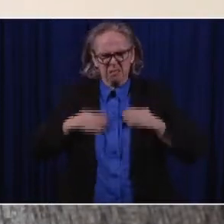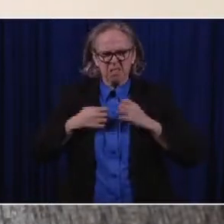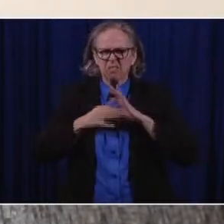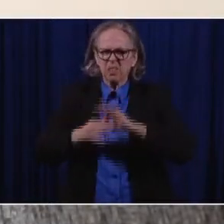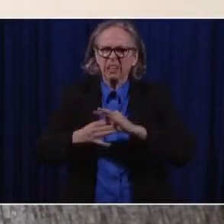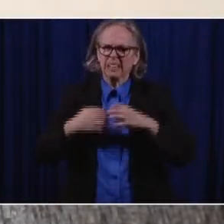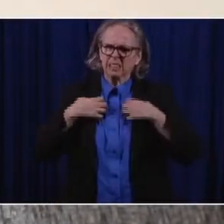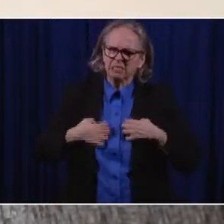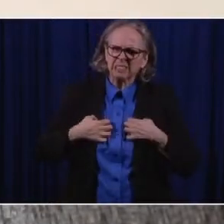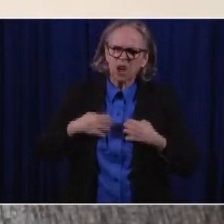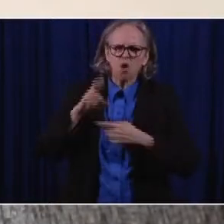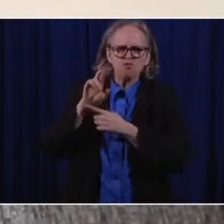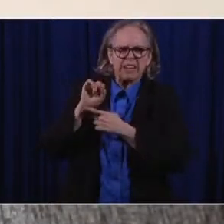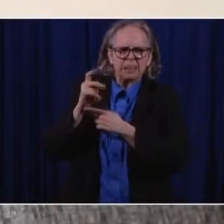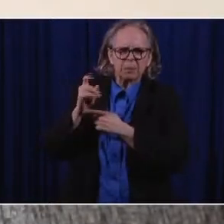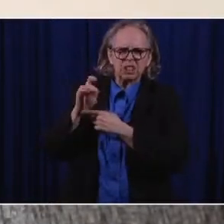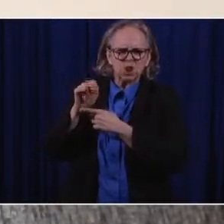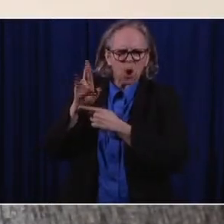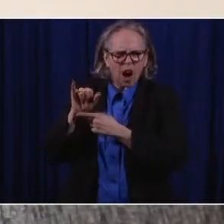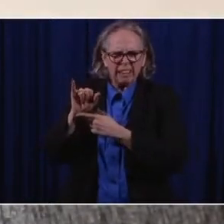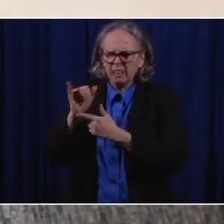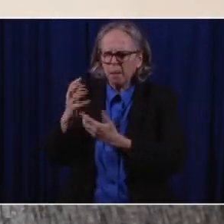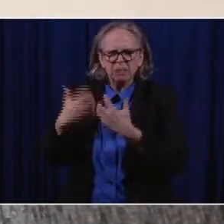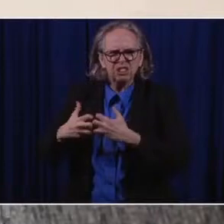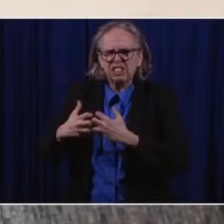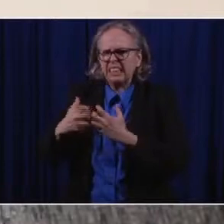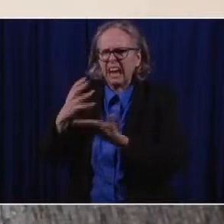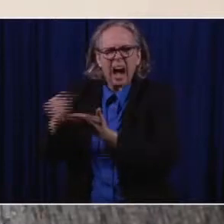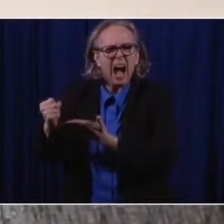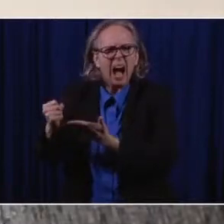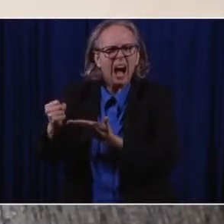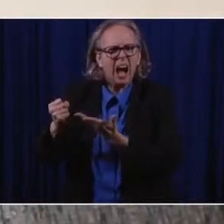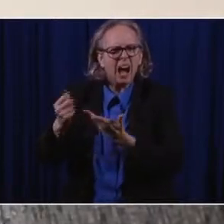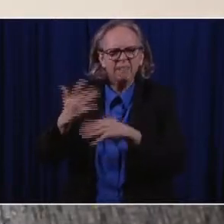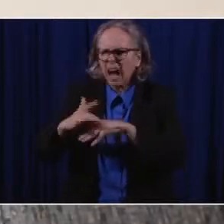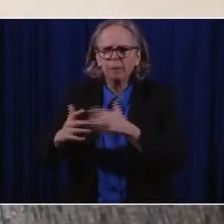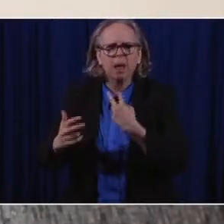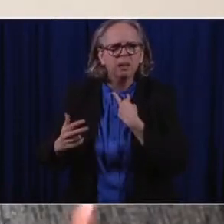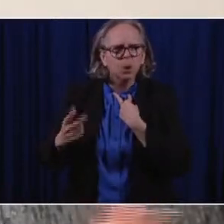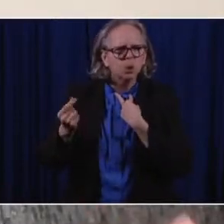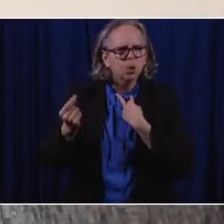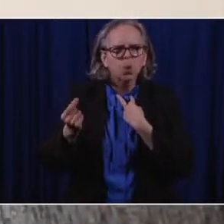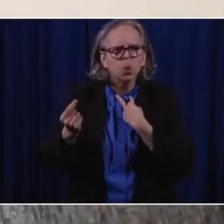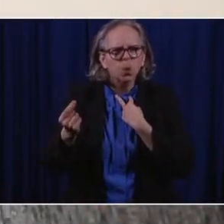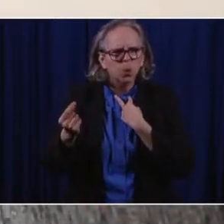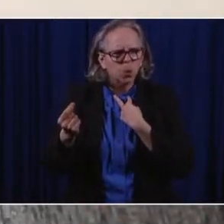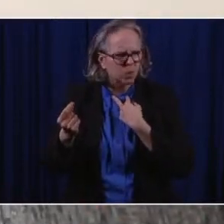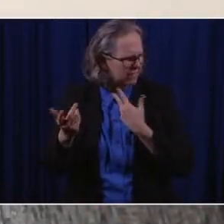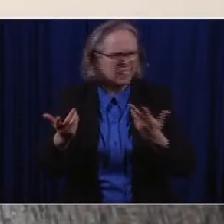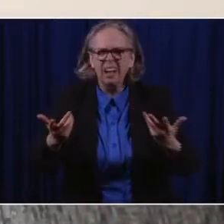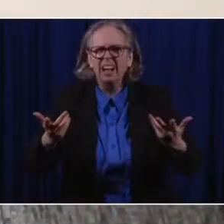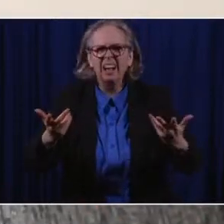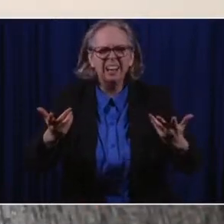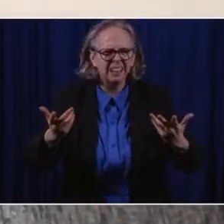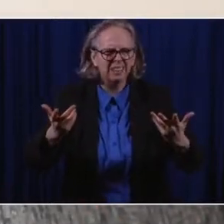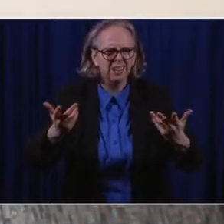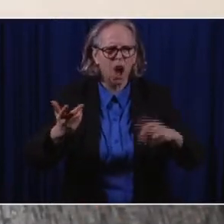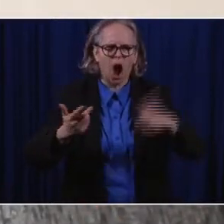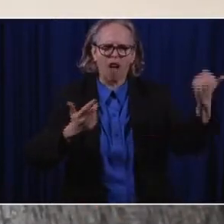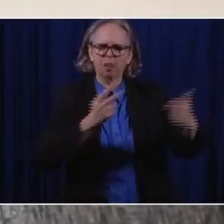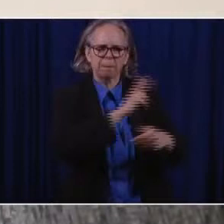then what happens? We have other people come into the hospital that need care other than